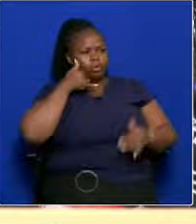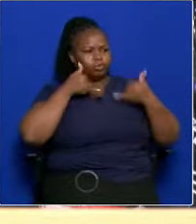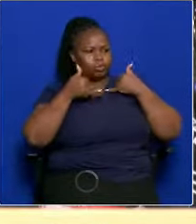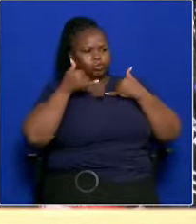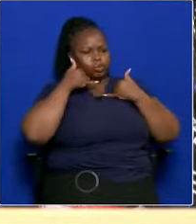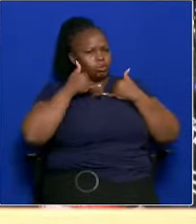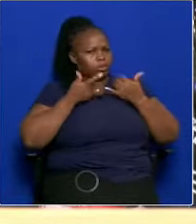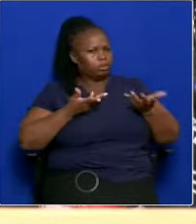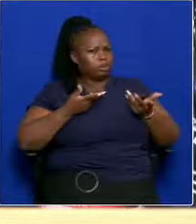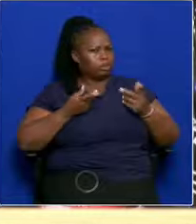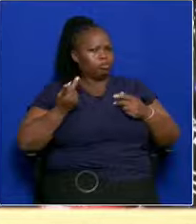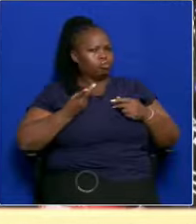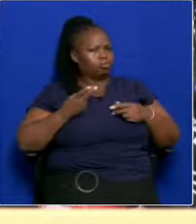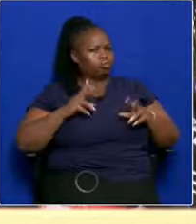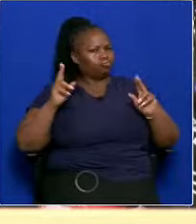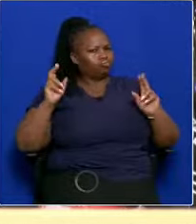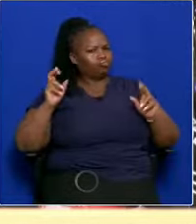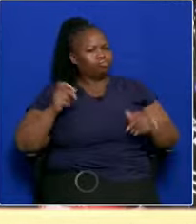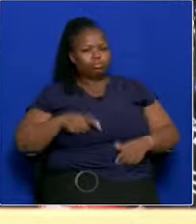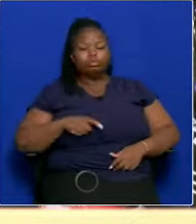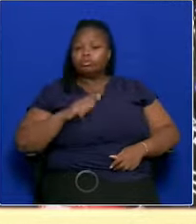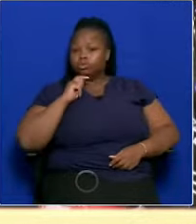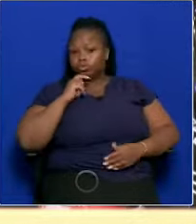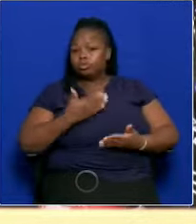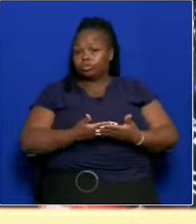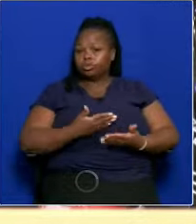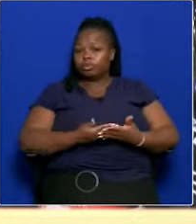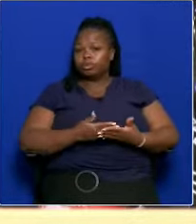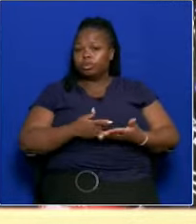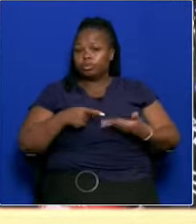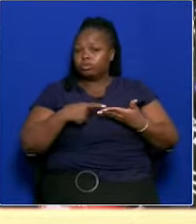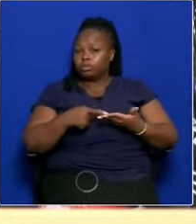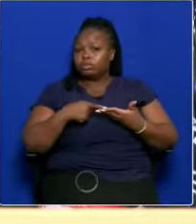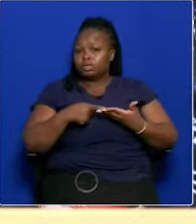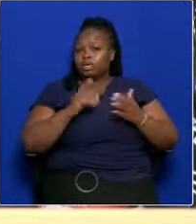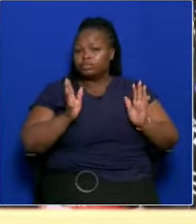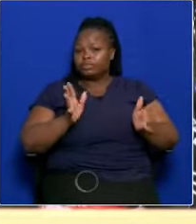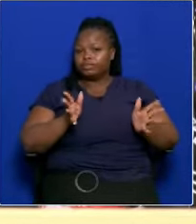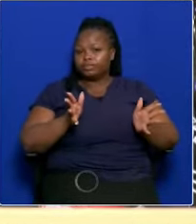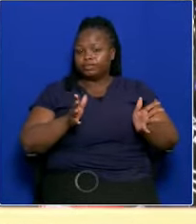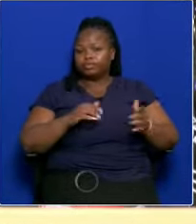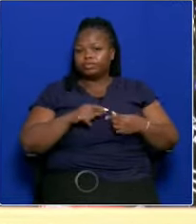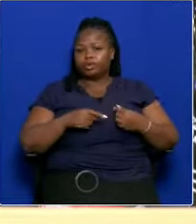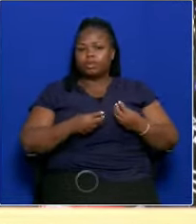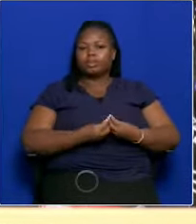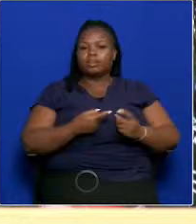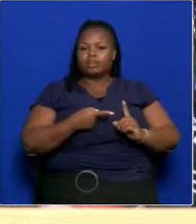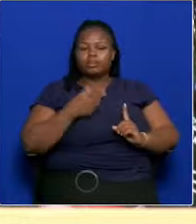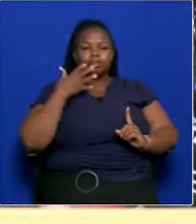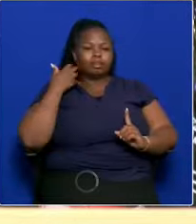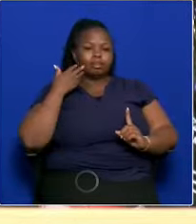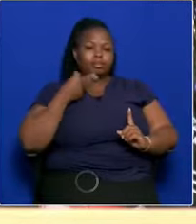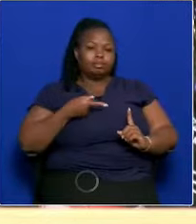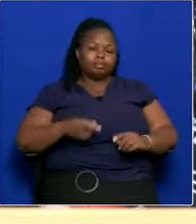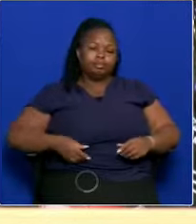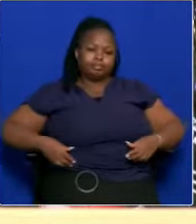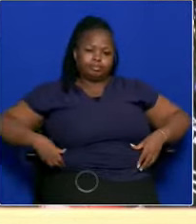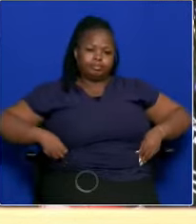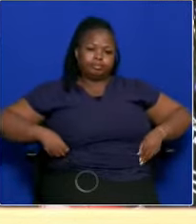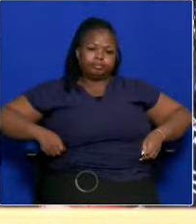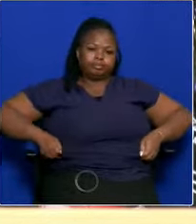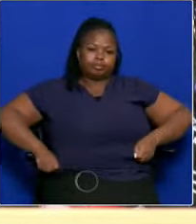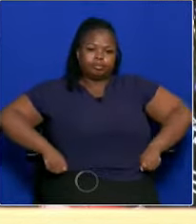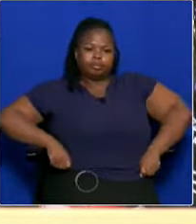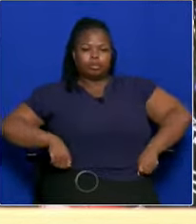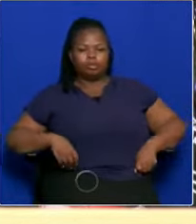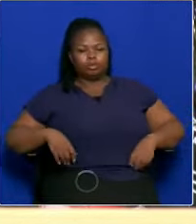likely that you had a substantive discussion with Mr. Matlala on those two occasions, being